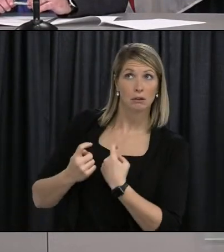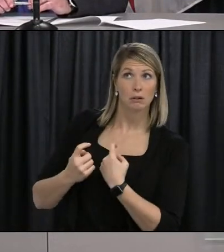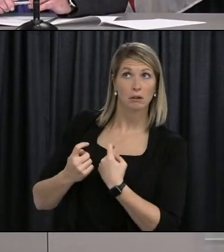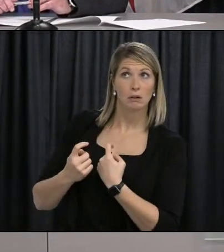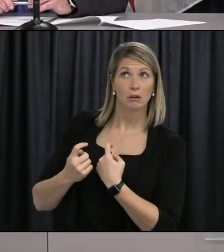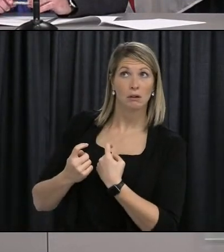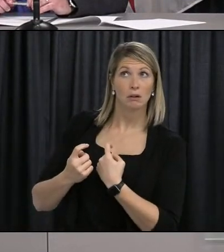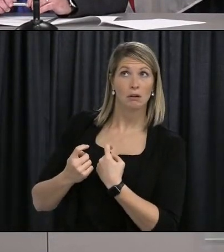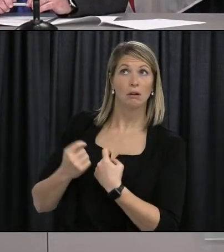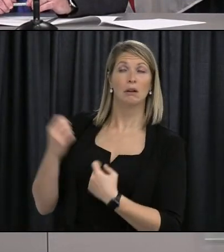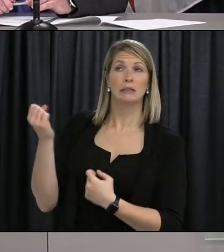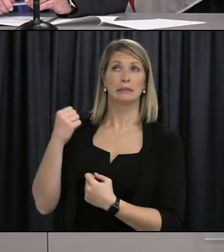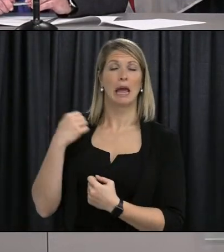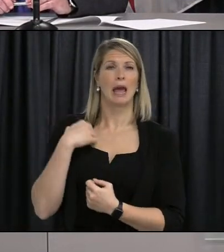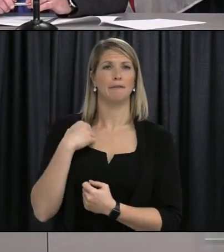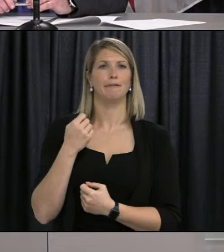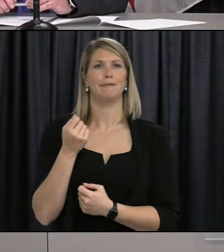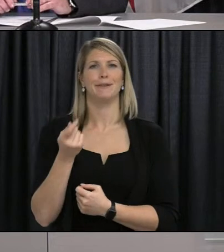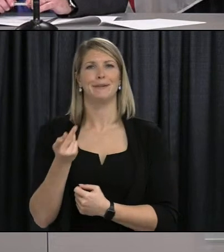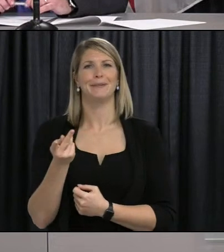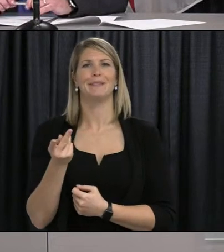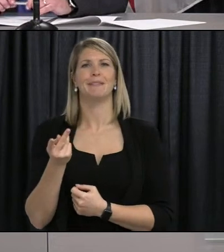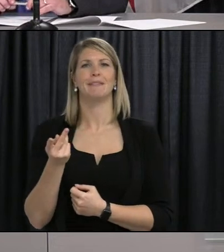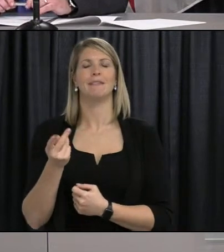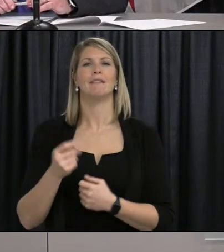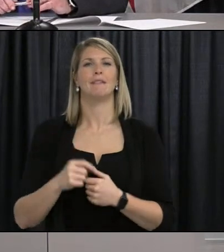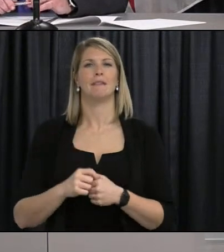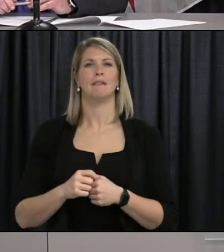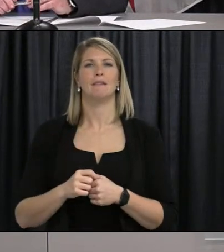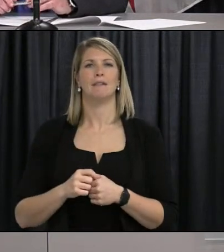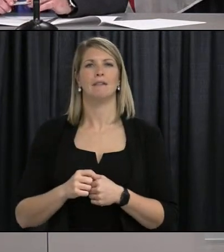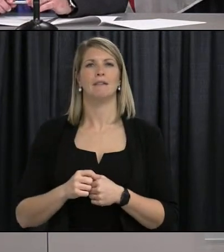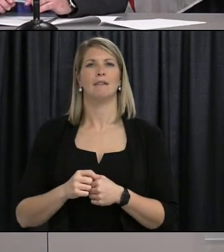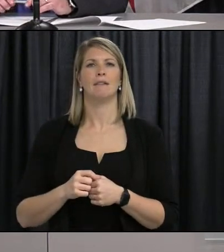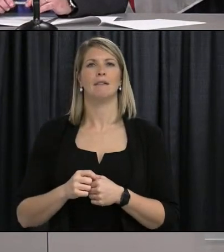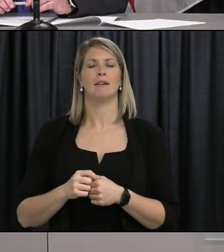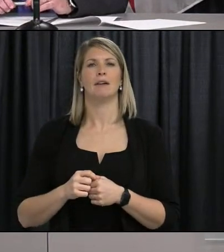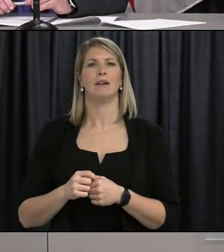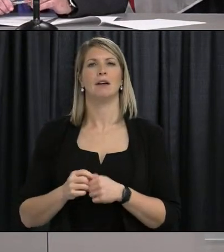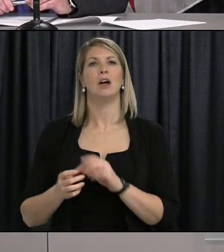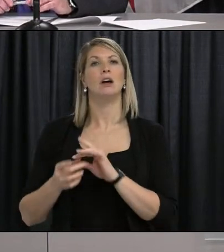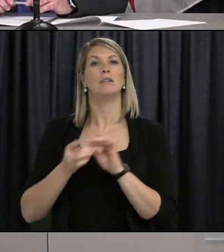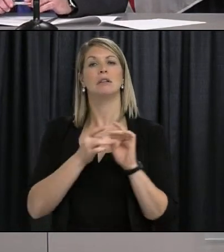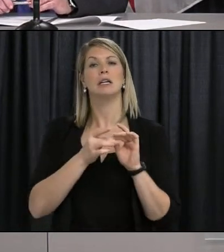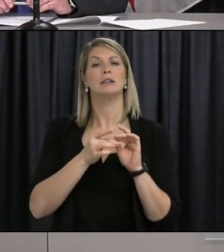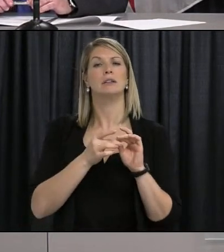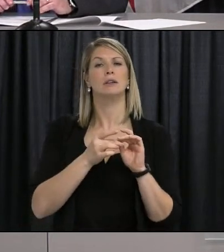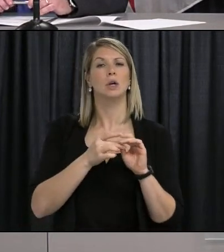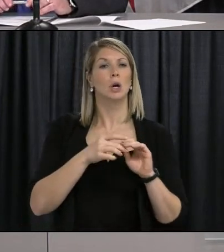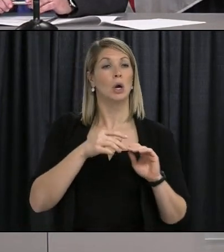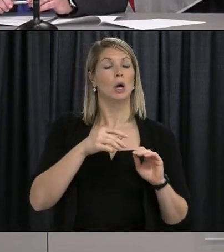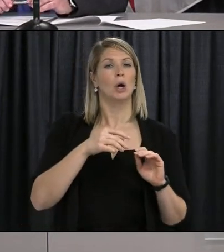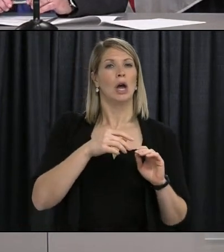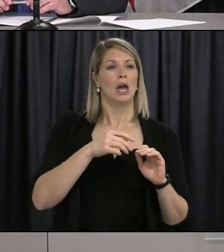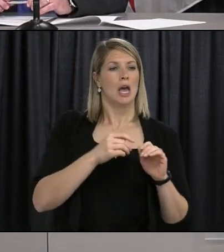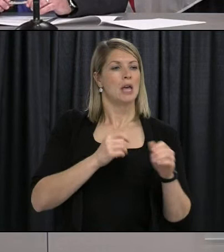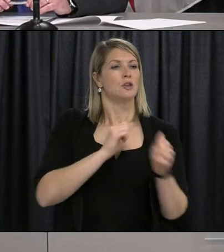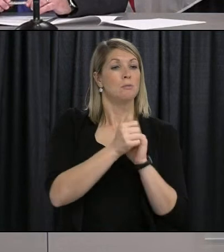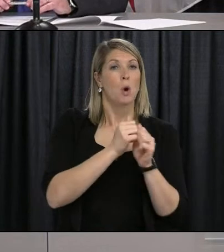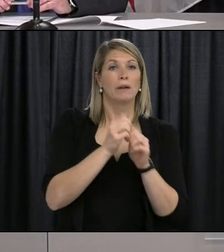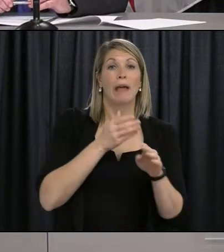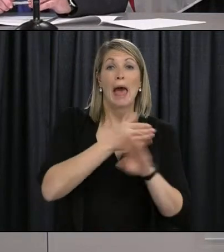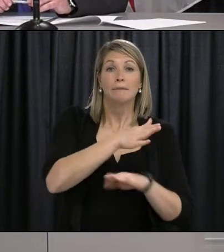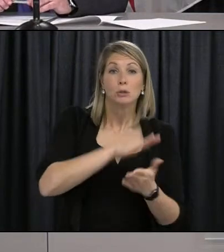A couple of quick follow-up questions. Does this change anything around the policy around allowing extracurricular activities and